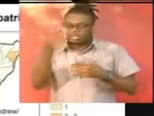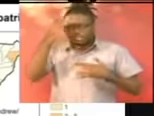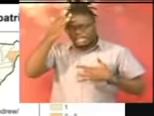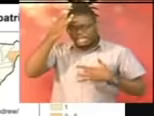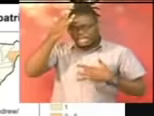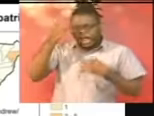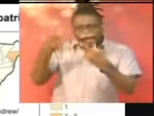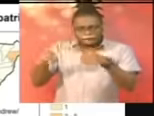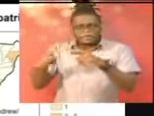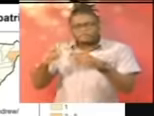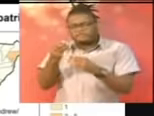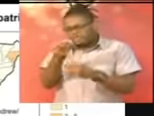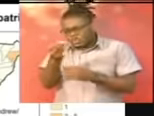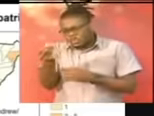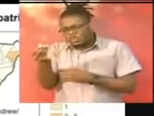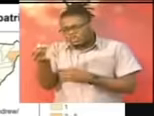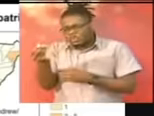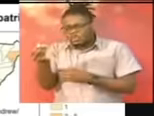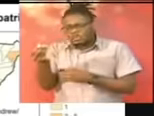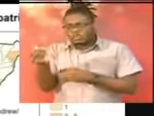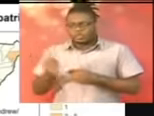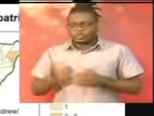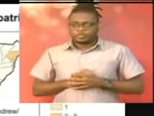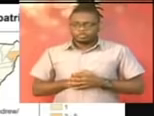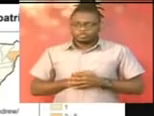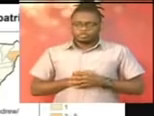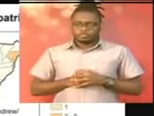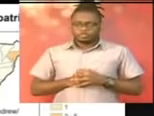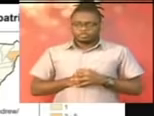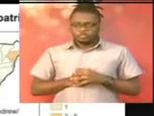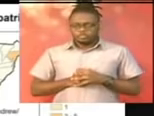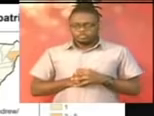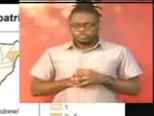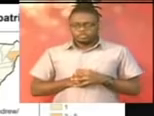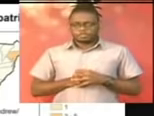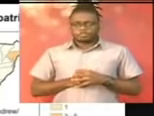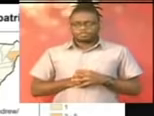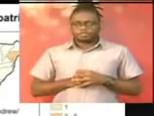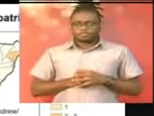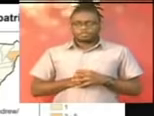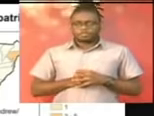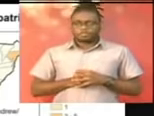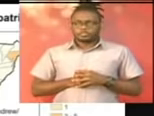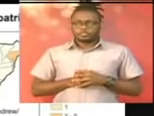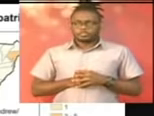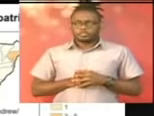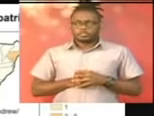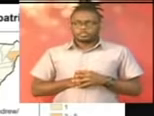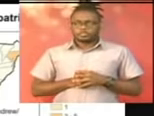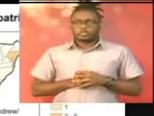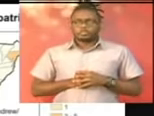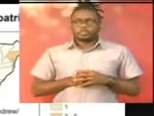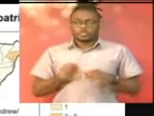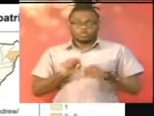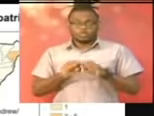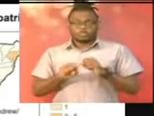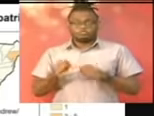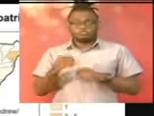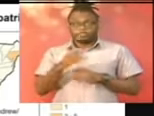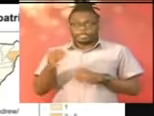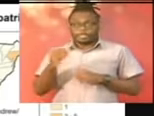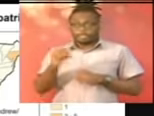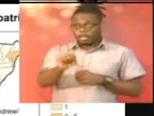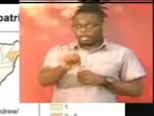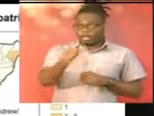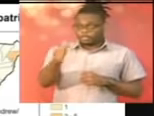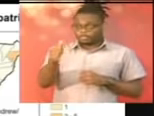less communities are recording in that particular range, which is a good sign. Of course, it represents a downward trend. And similar areas